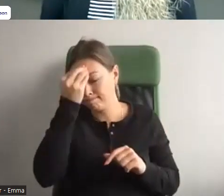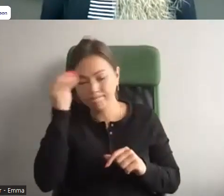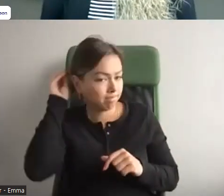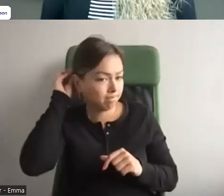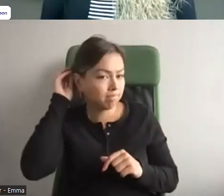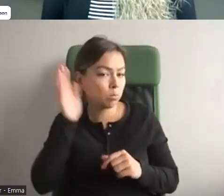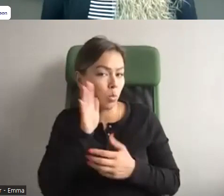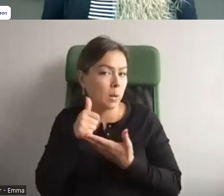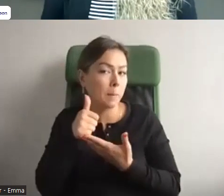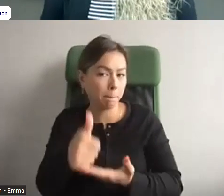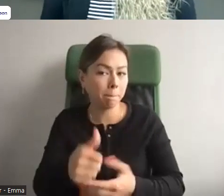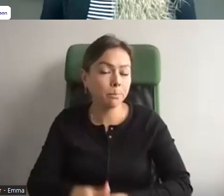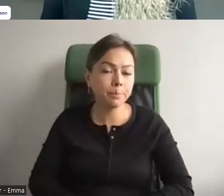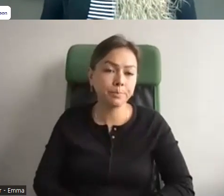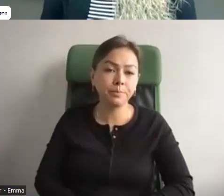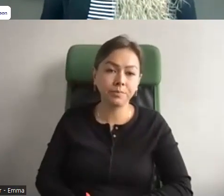help.